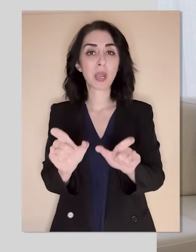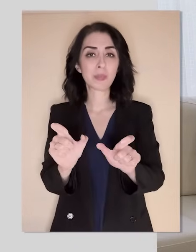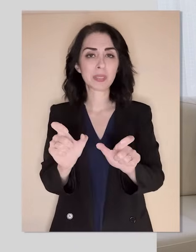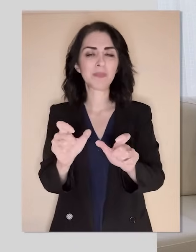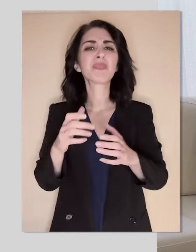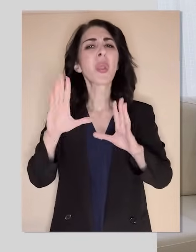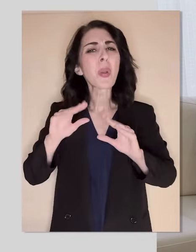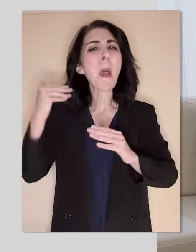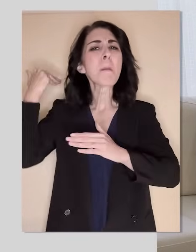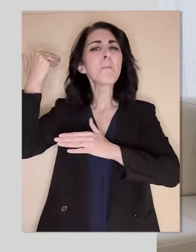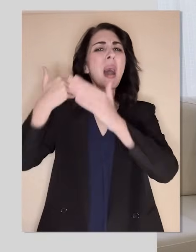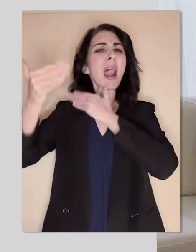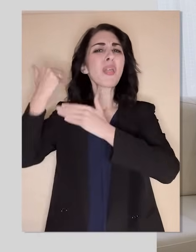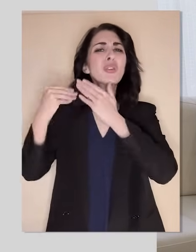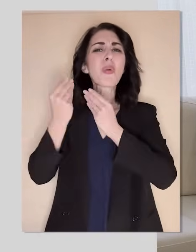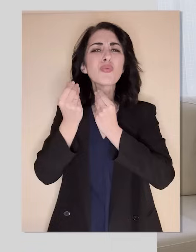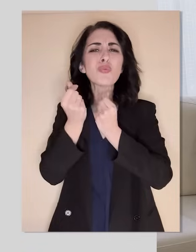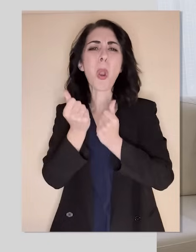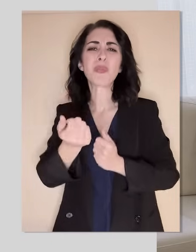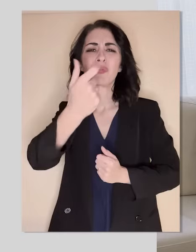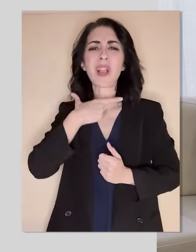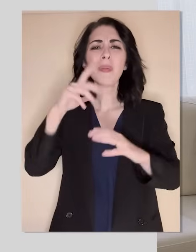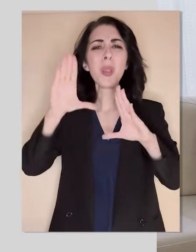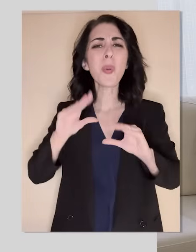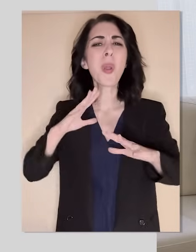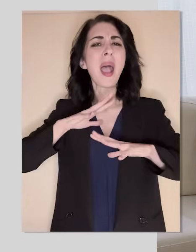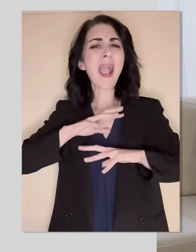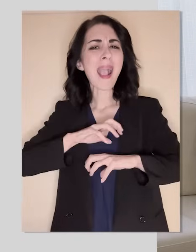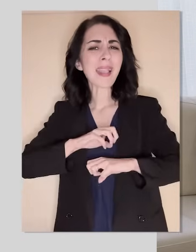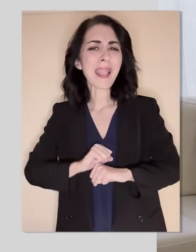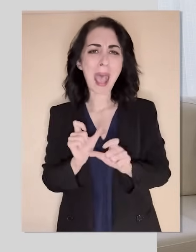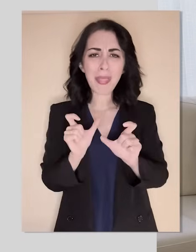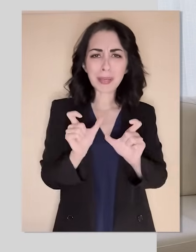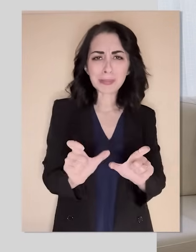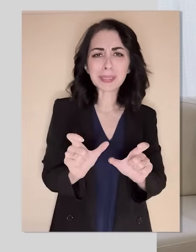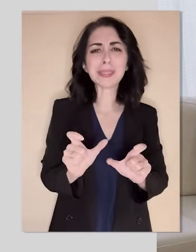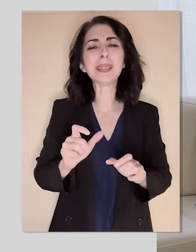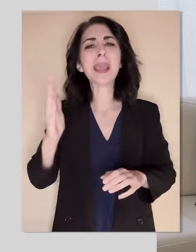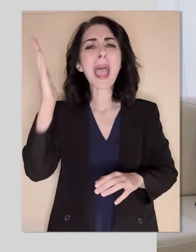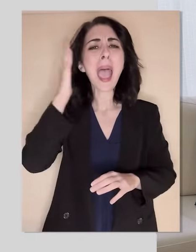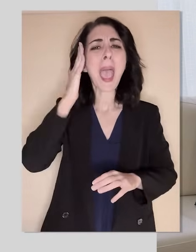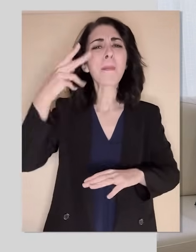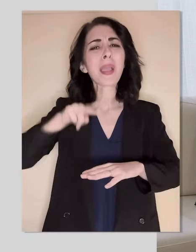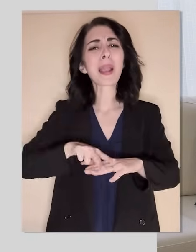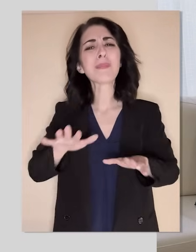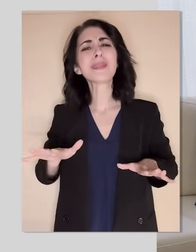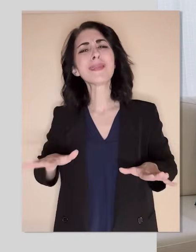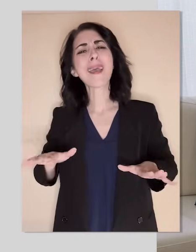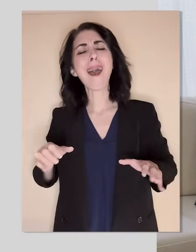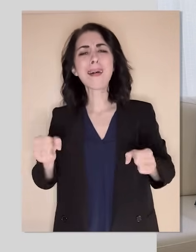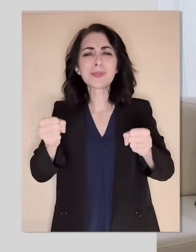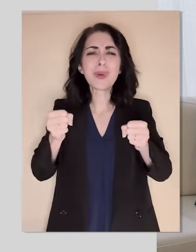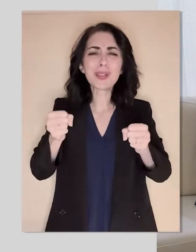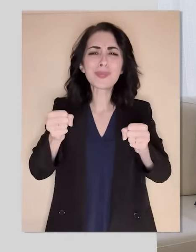would like your experience with two categories of medications. What do you know, what do you want to share with the